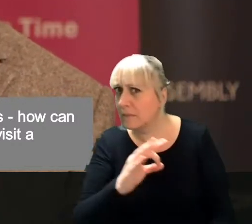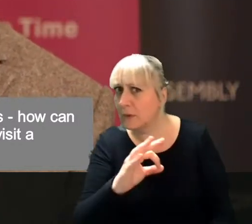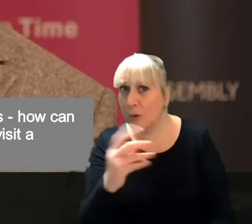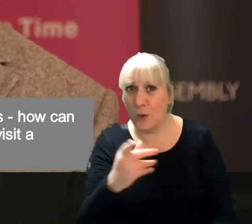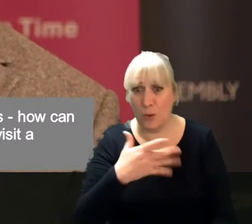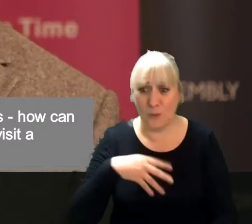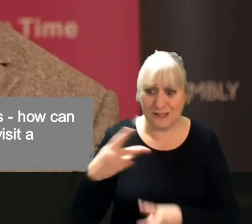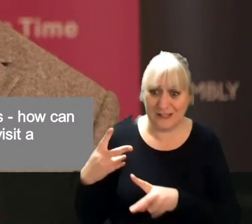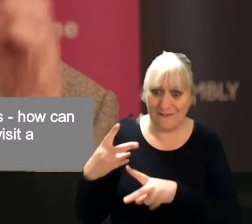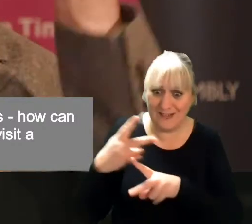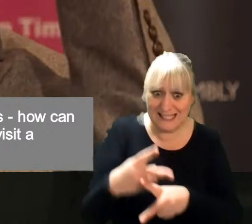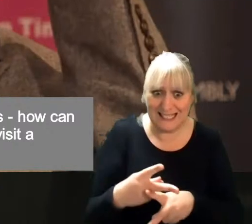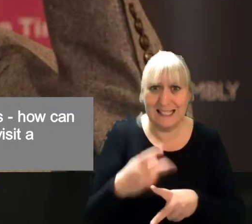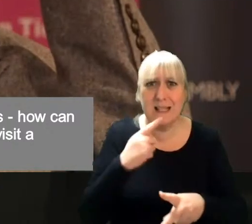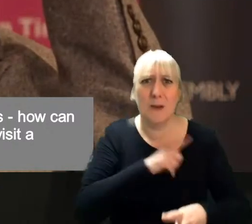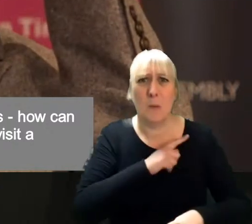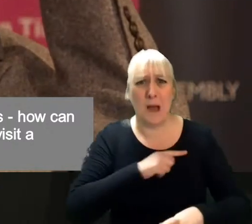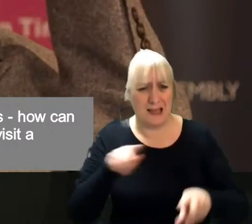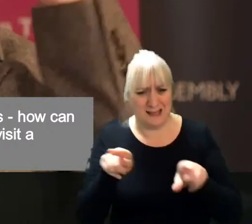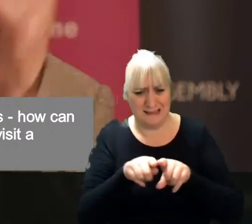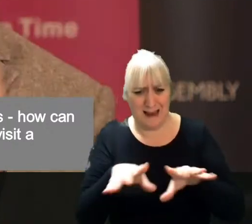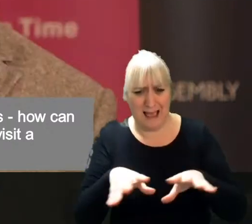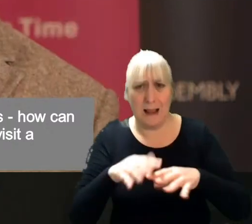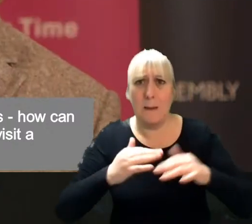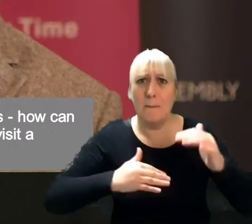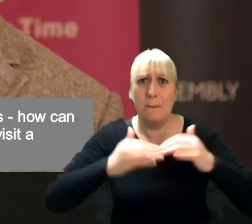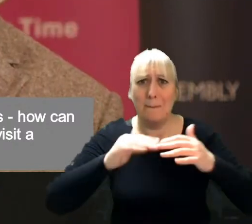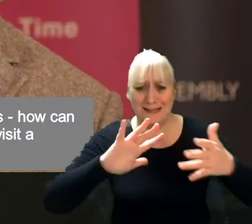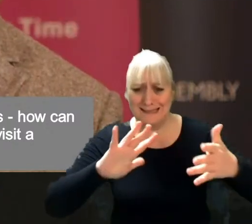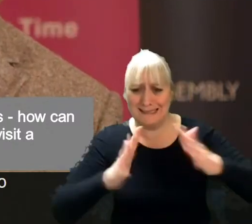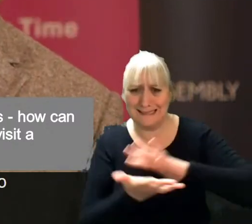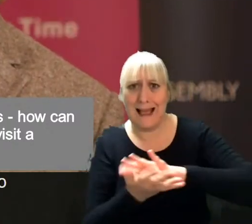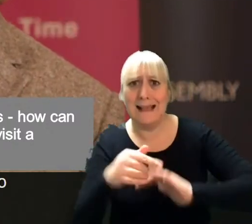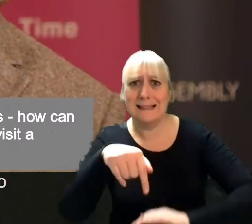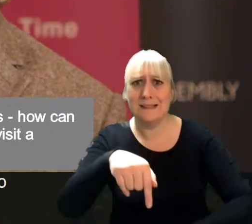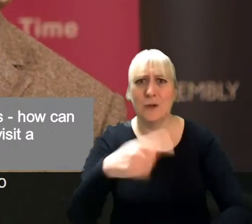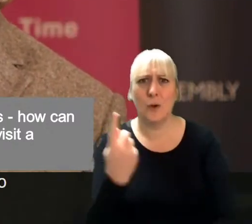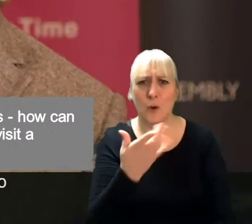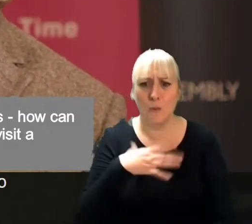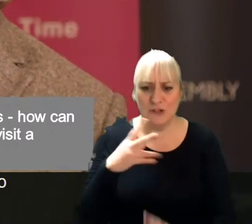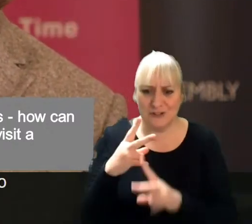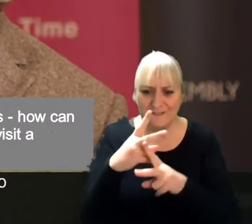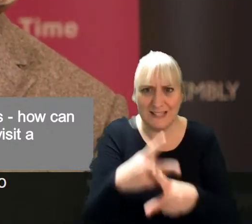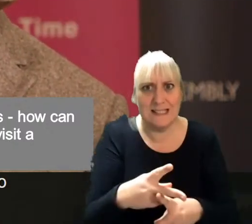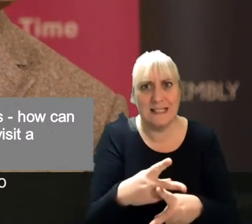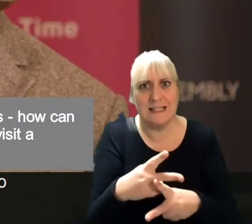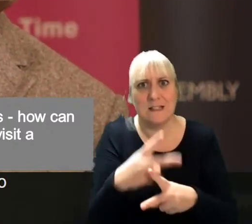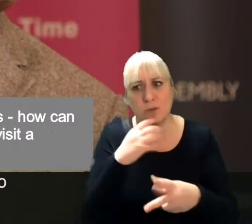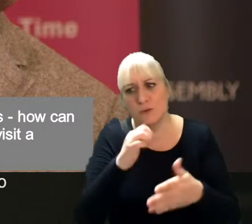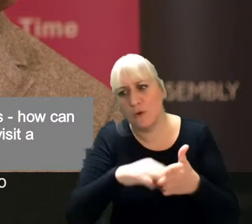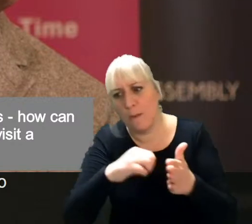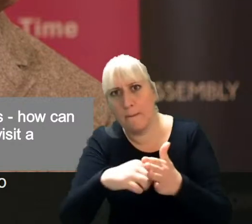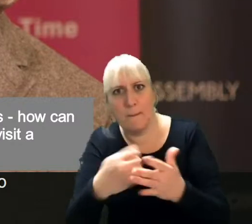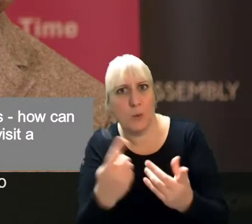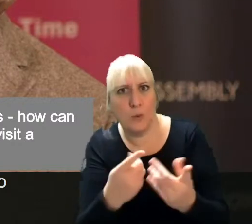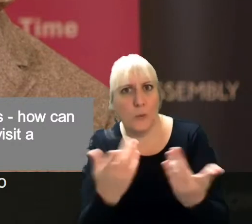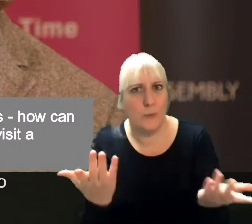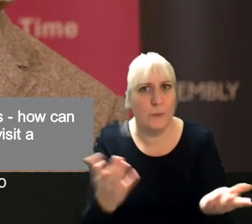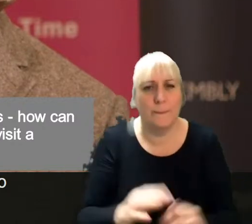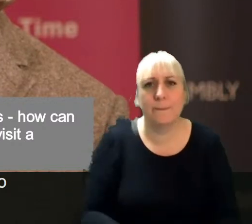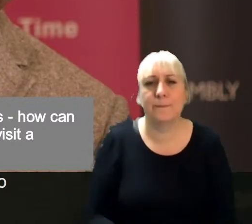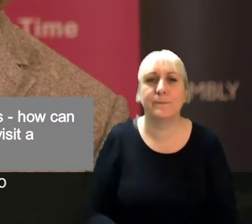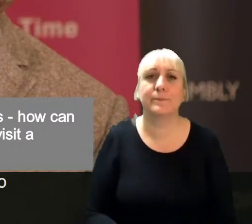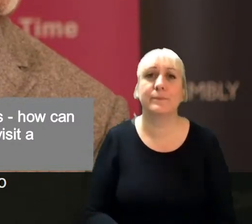go shopping? And the third question is from Dr. Sundas